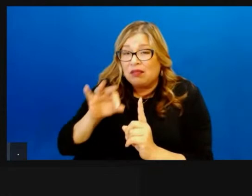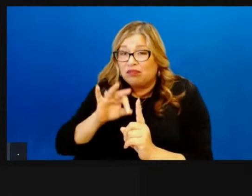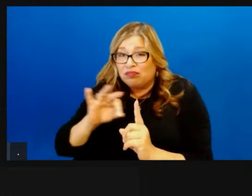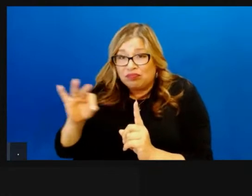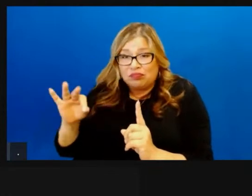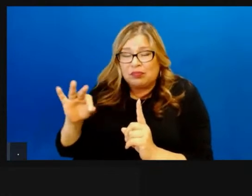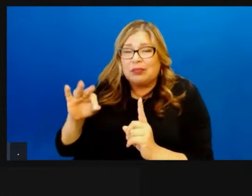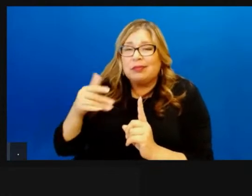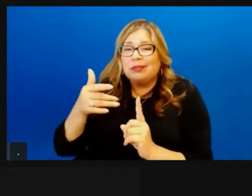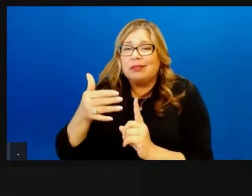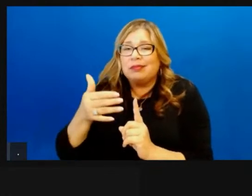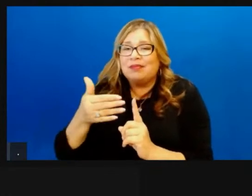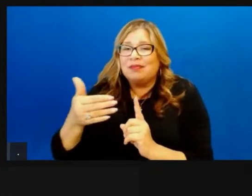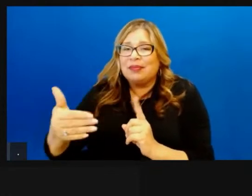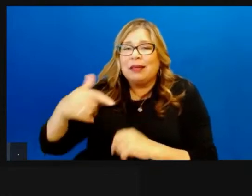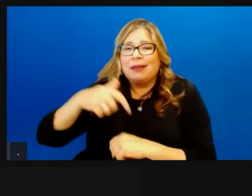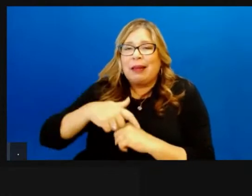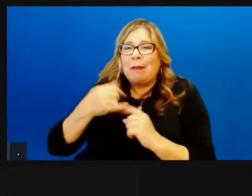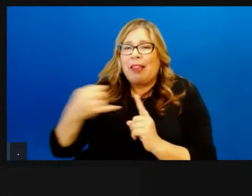see on the 28th.